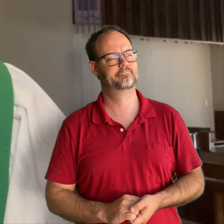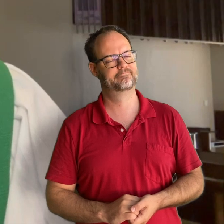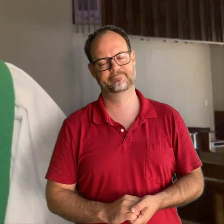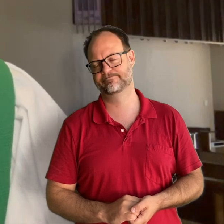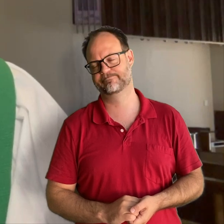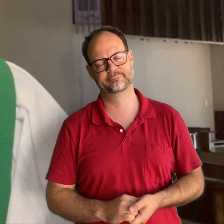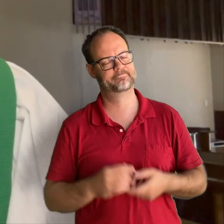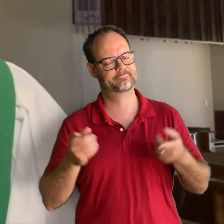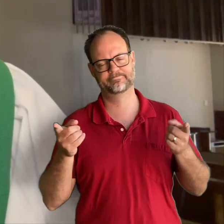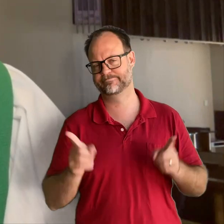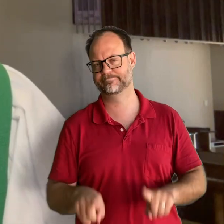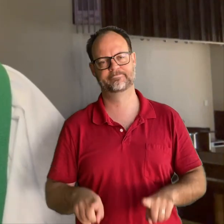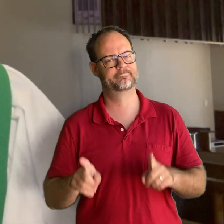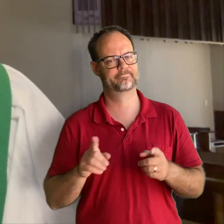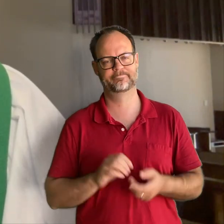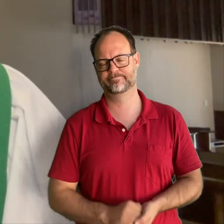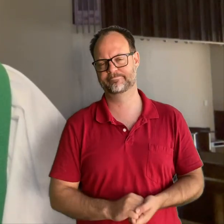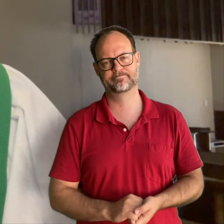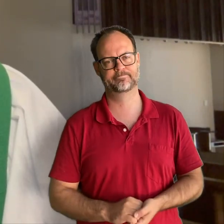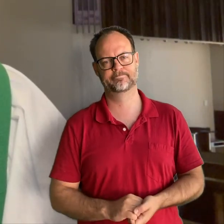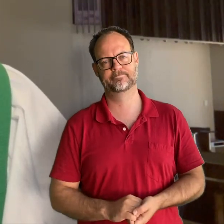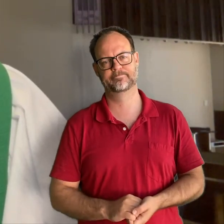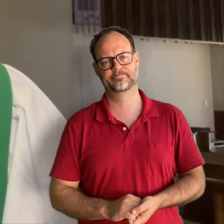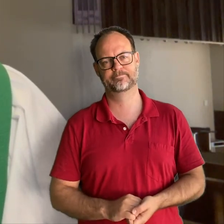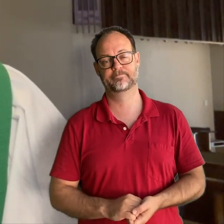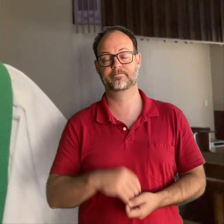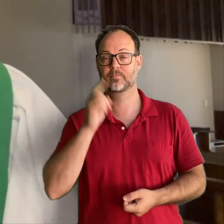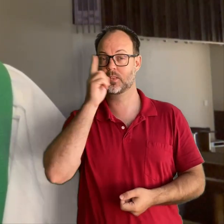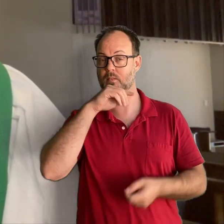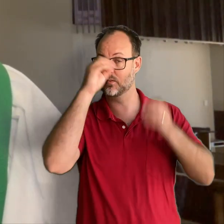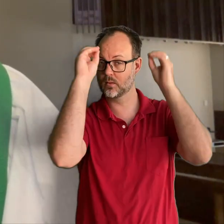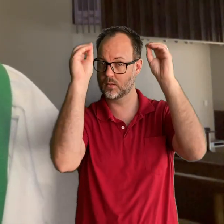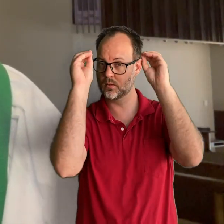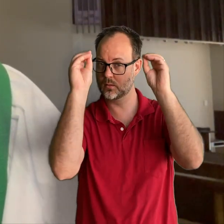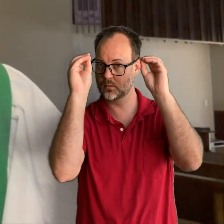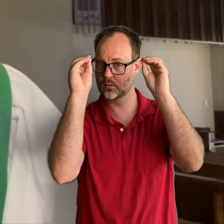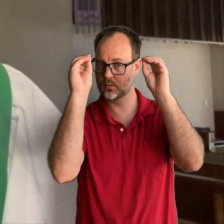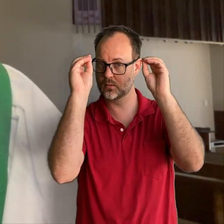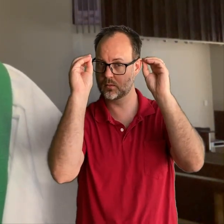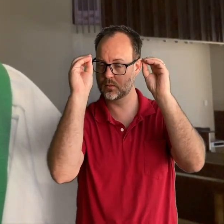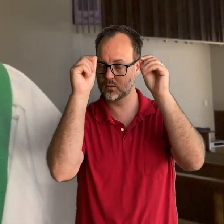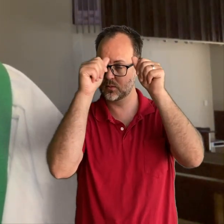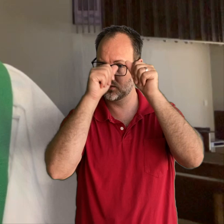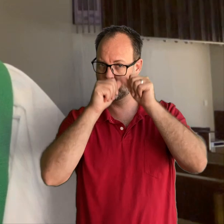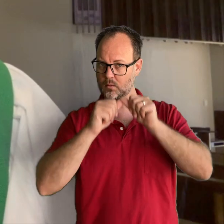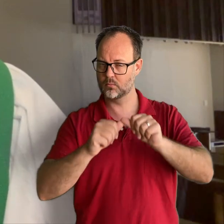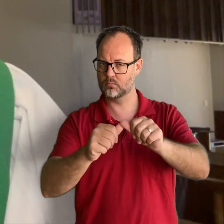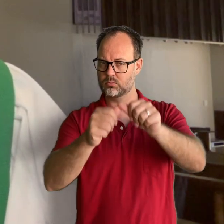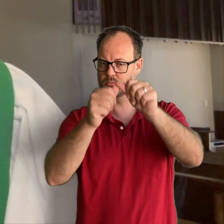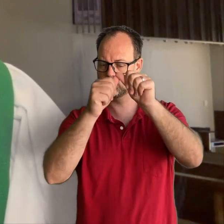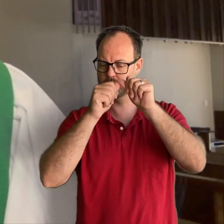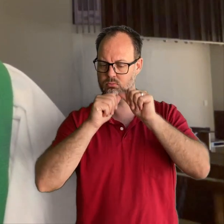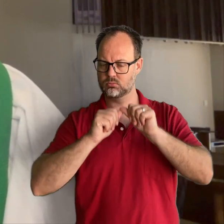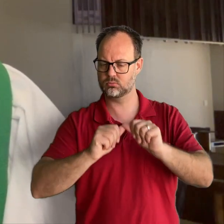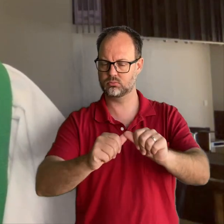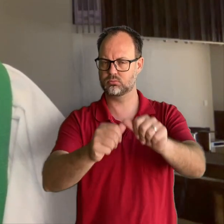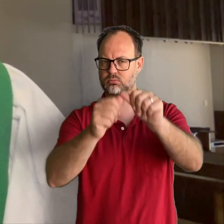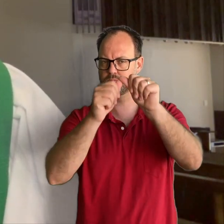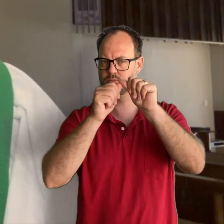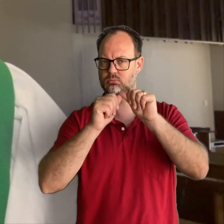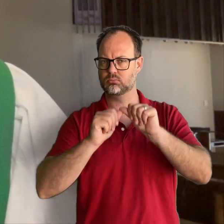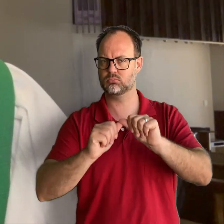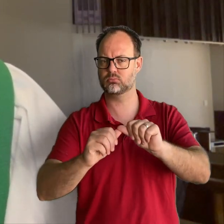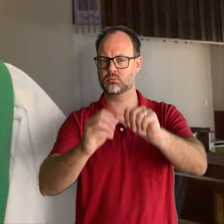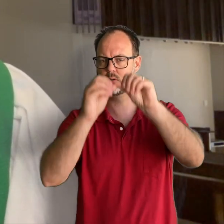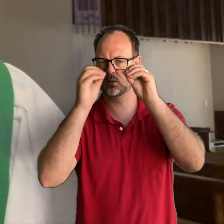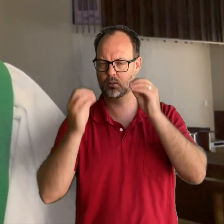But that's not how it happened. The false teaching, it continued to spread